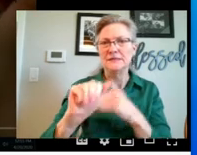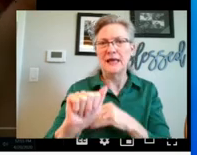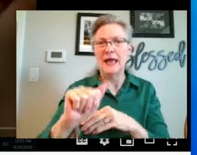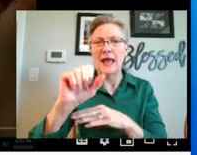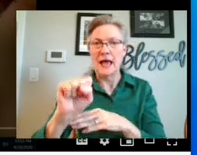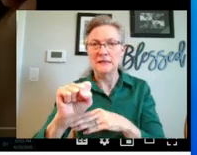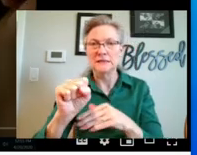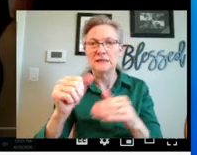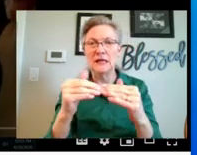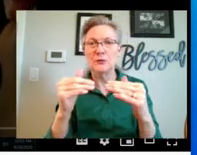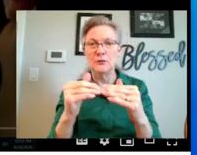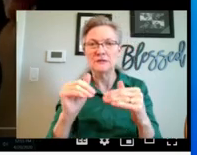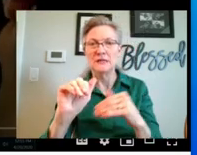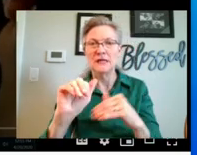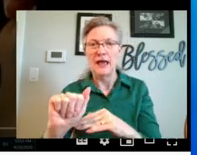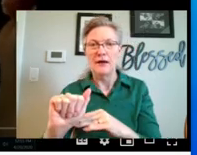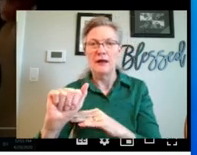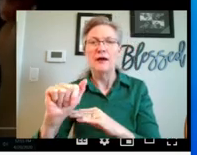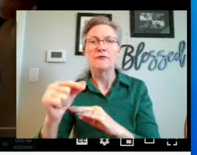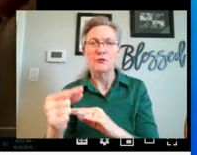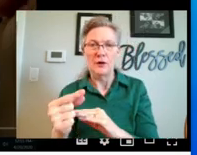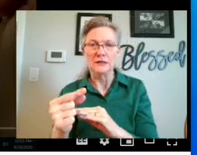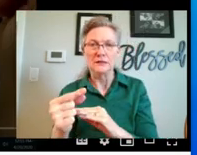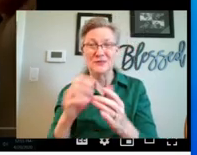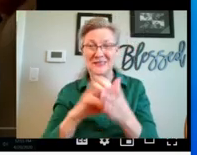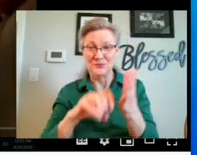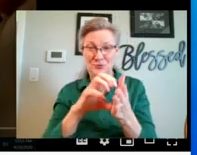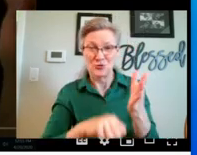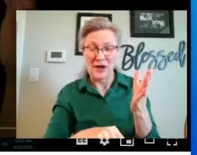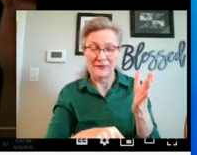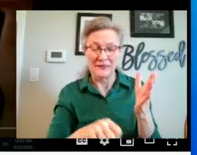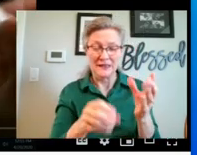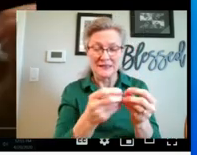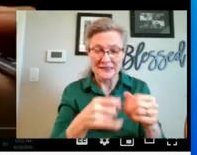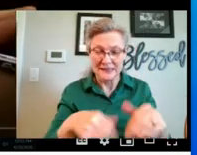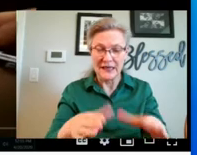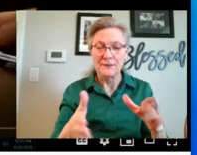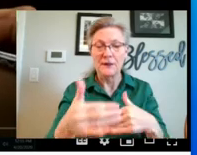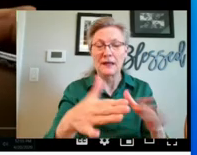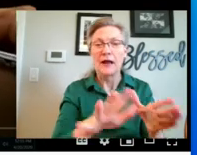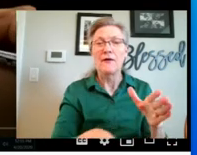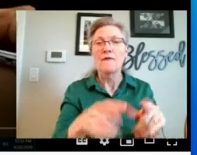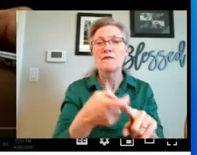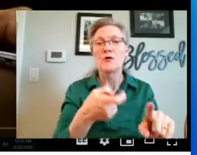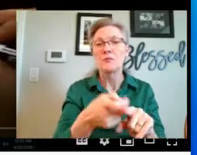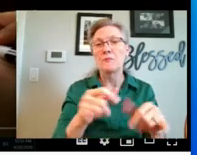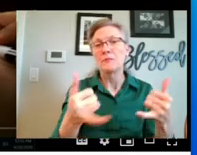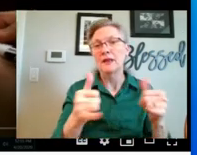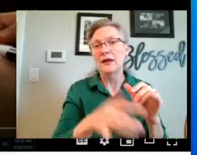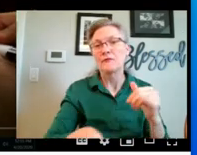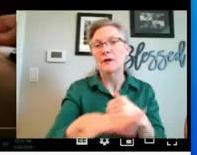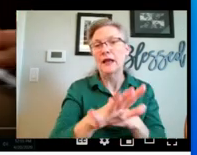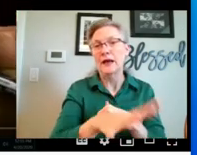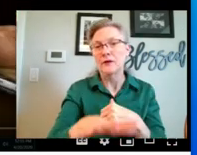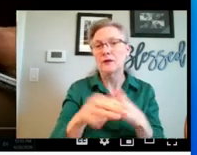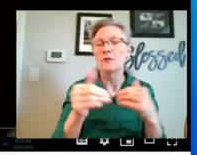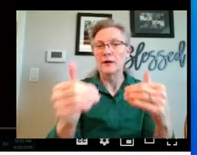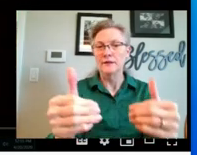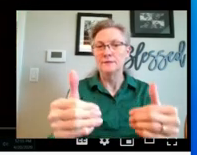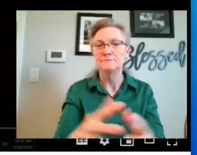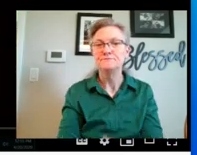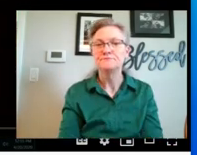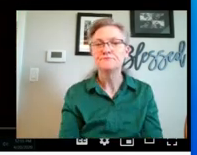the playground and the area of the sandbox, and then subtract the sandbox area from the playground area. So let's go ahead and do that now.